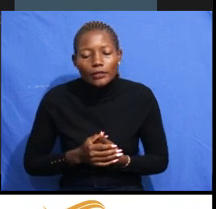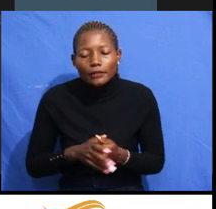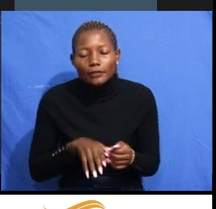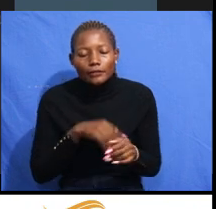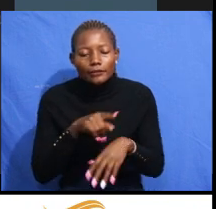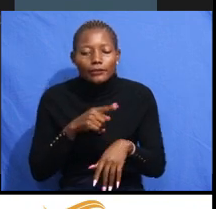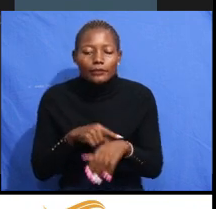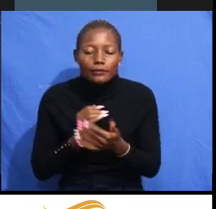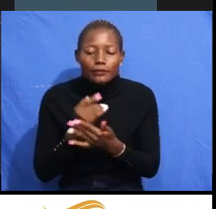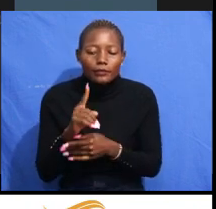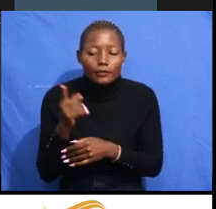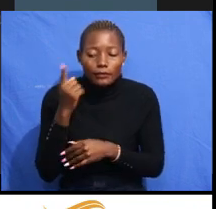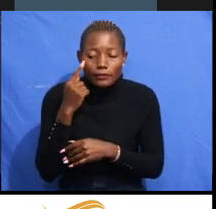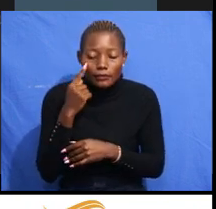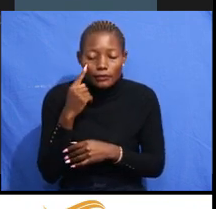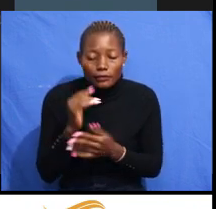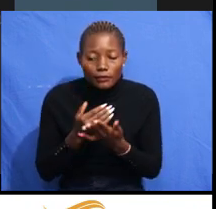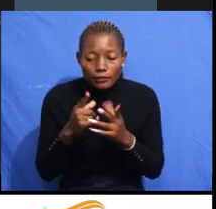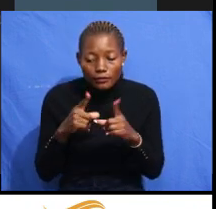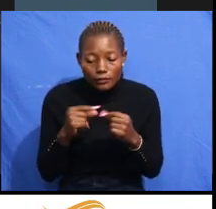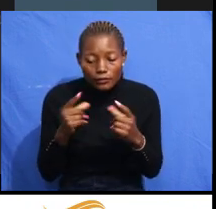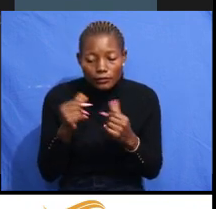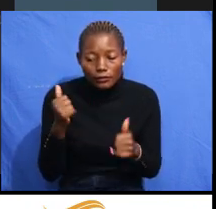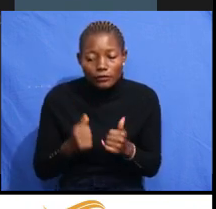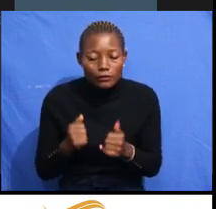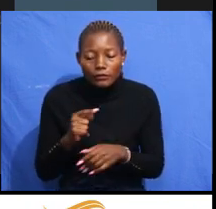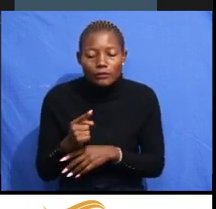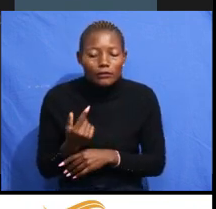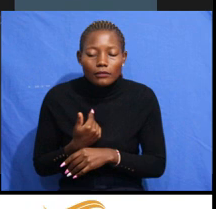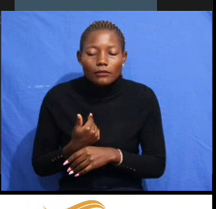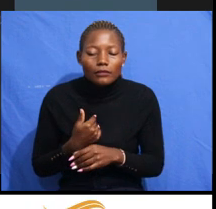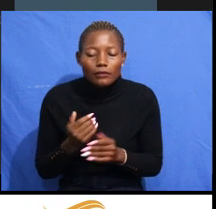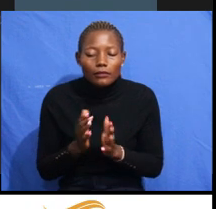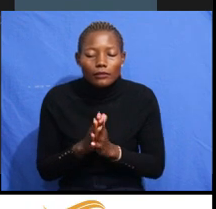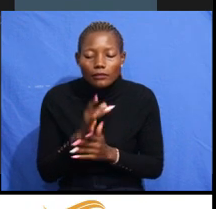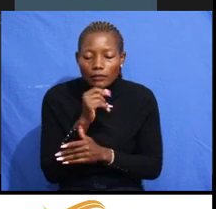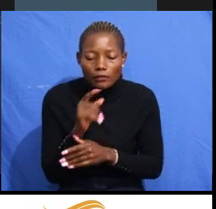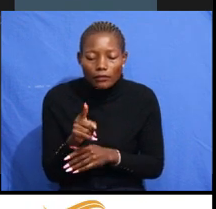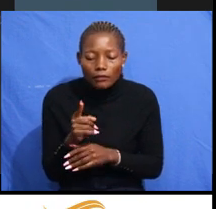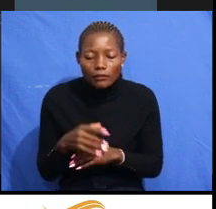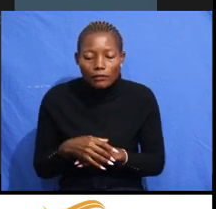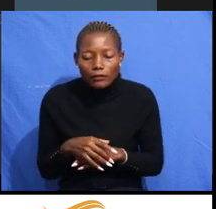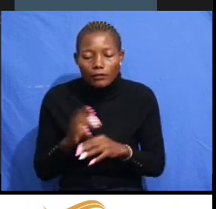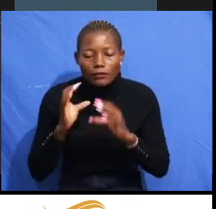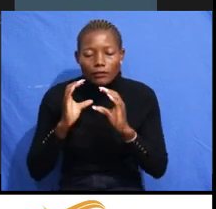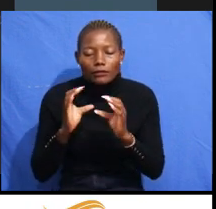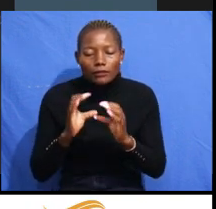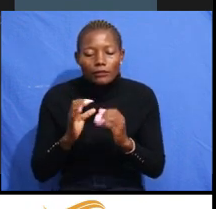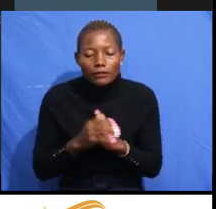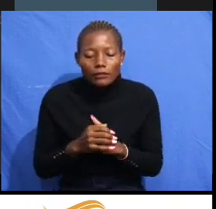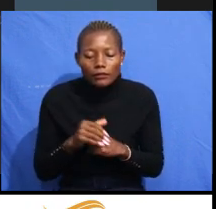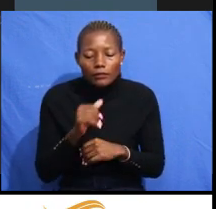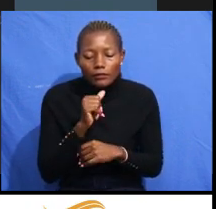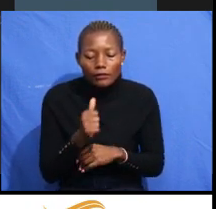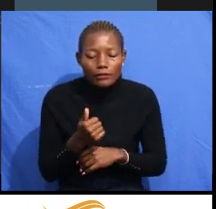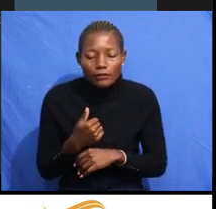when somebody sees some of the terminologies that you have, and he's probably been coaching without